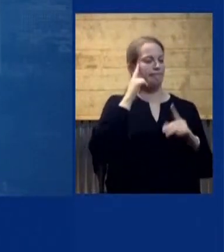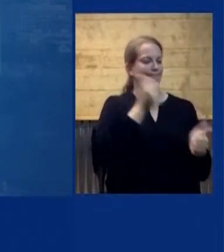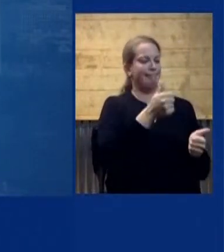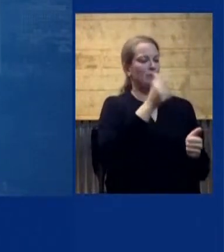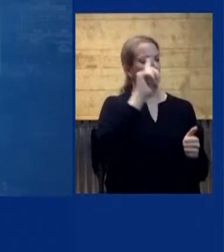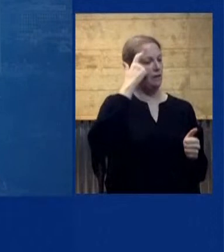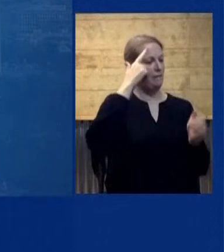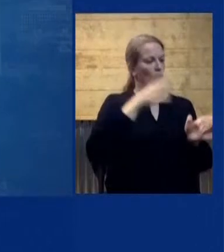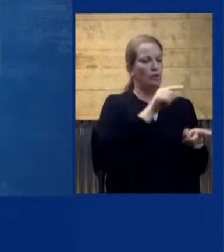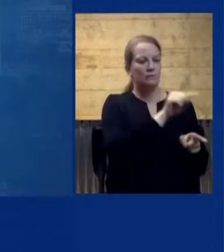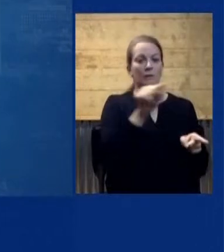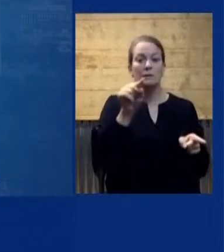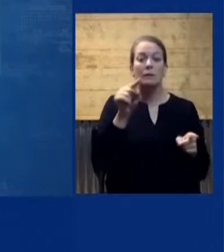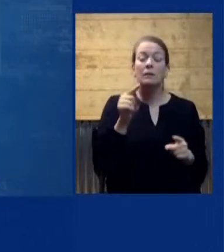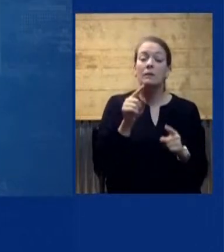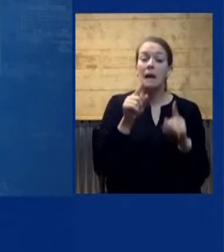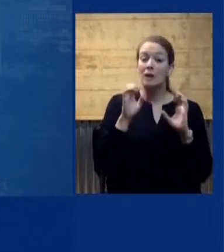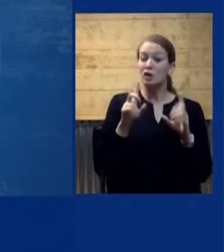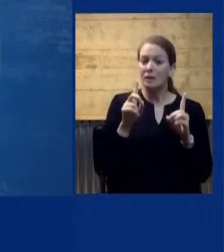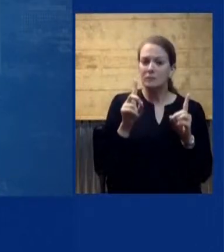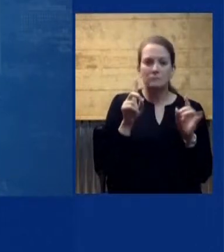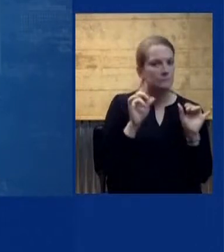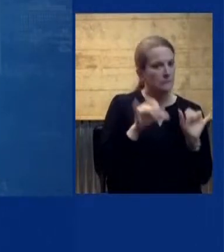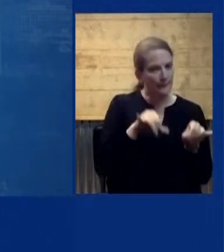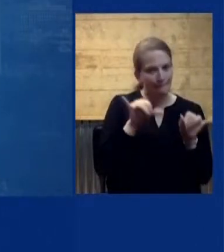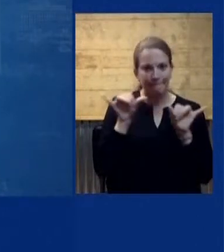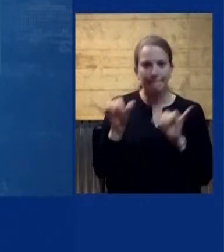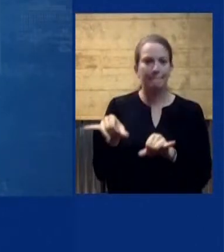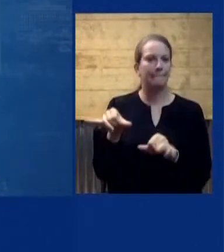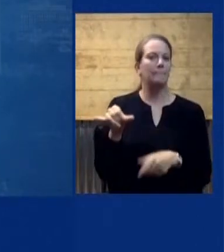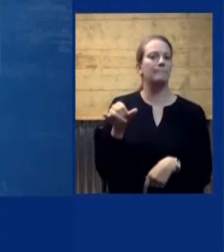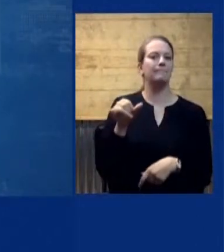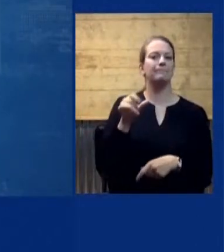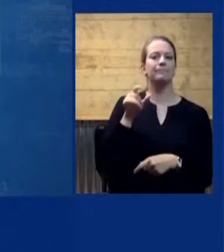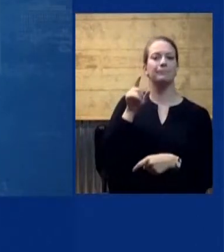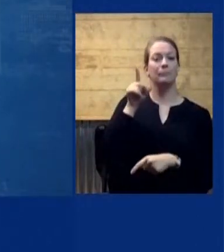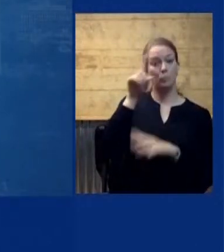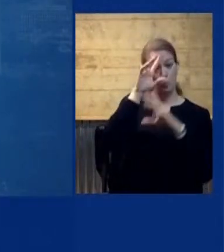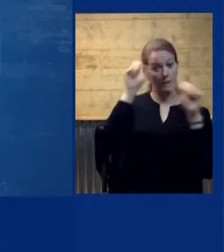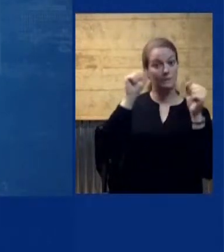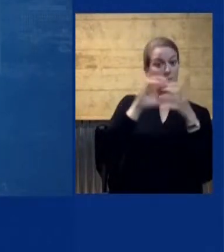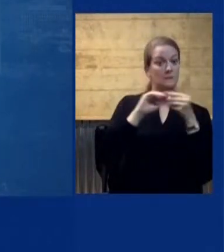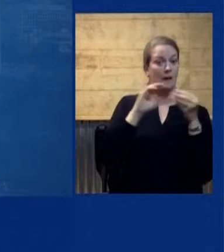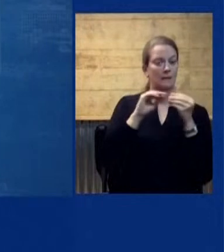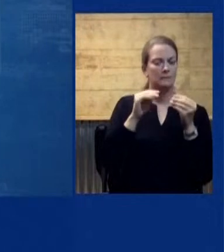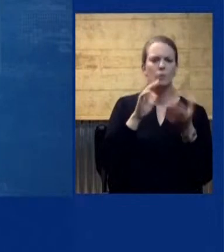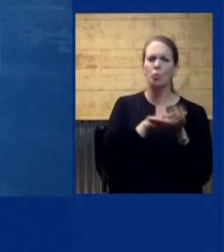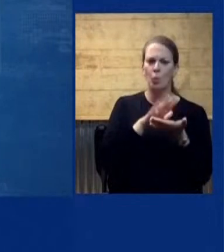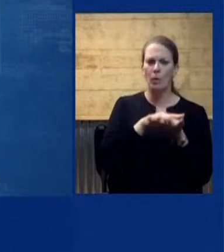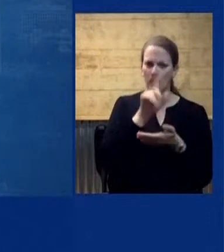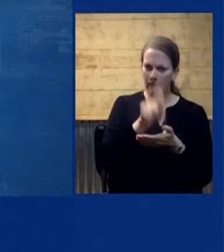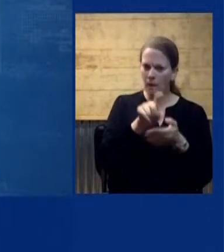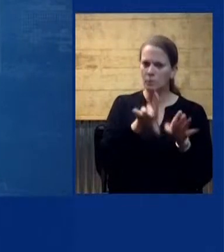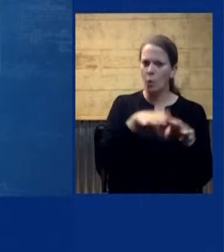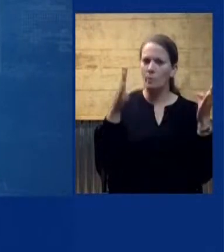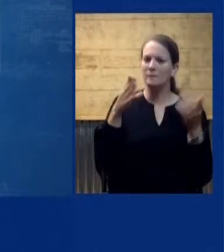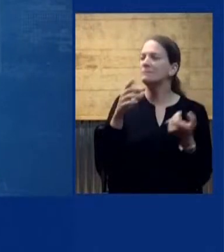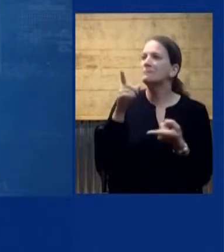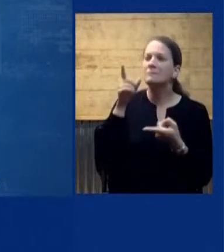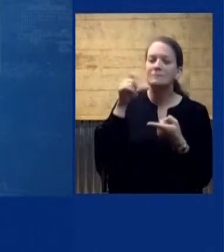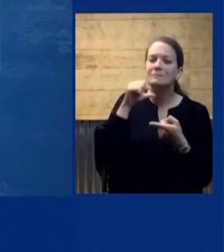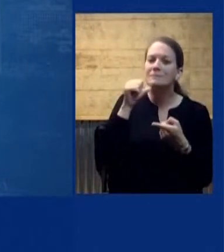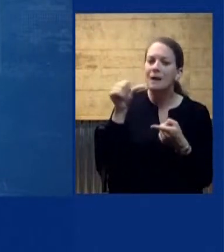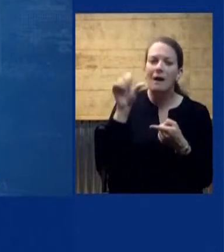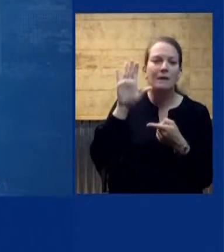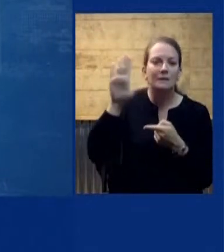same is true on education. He wants the schools reopened. It's not up to him. It's not